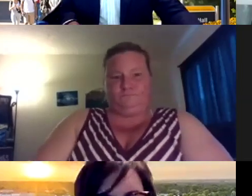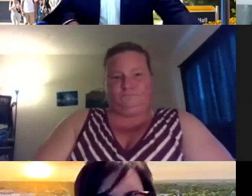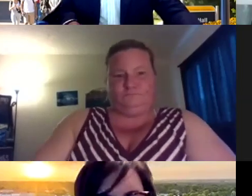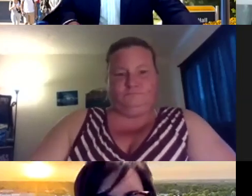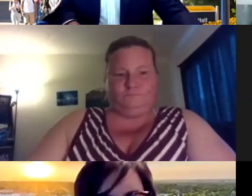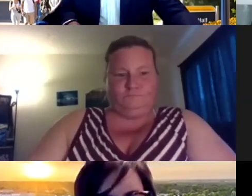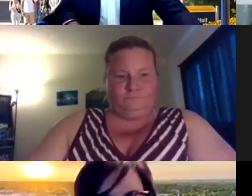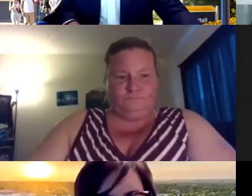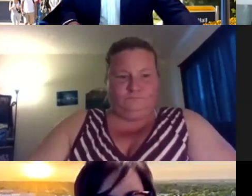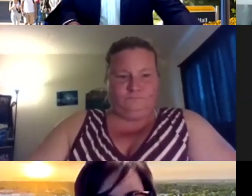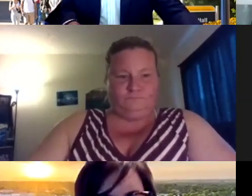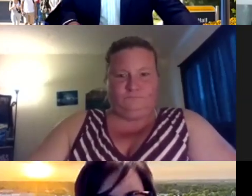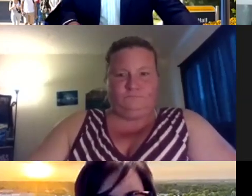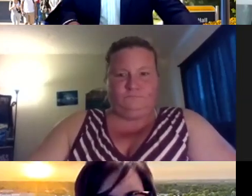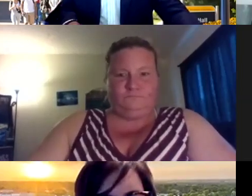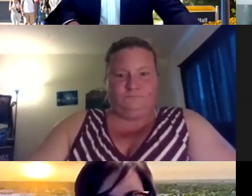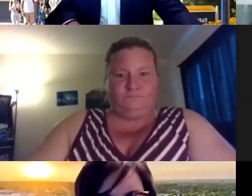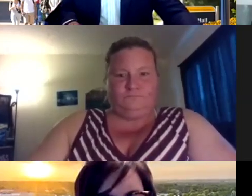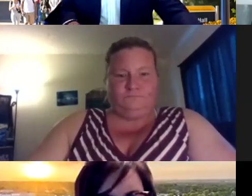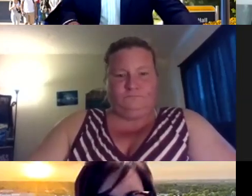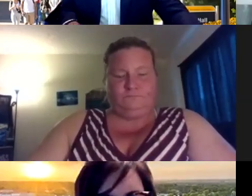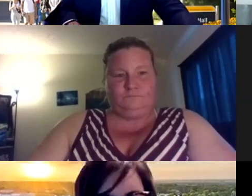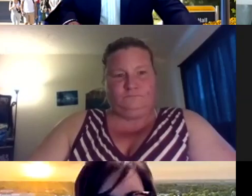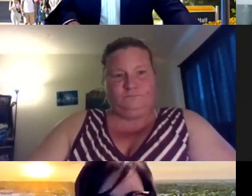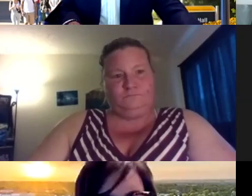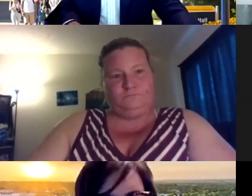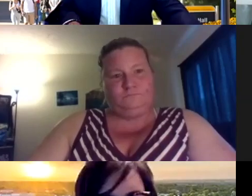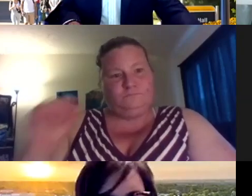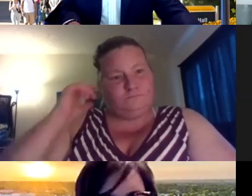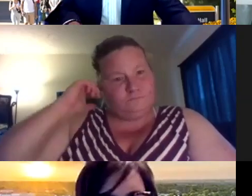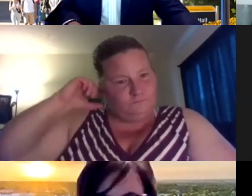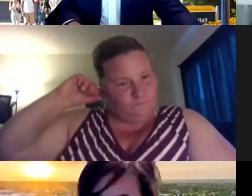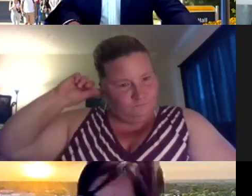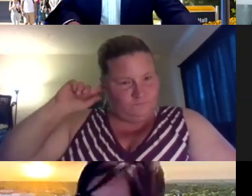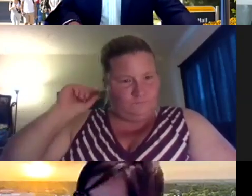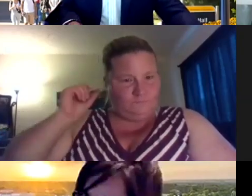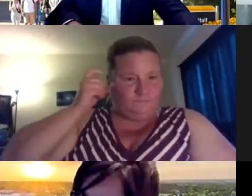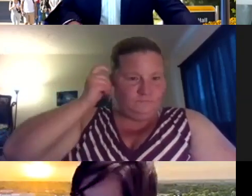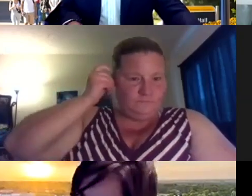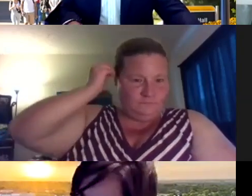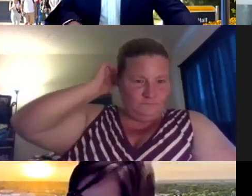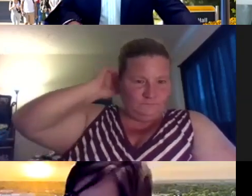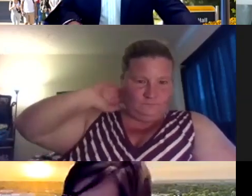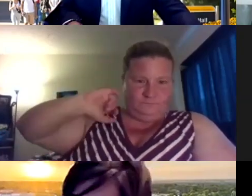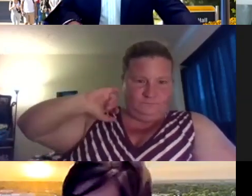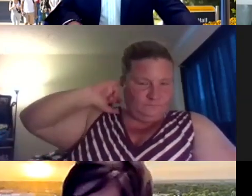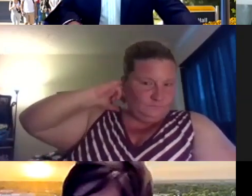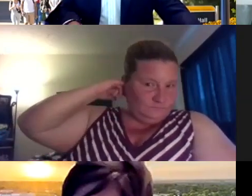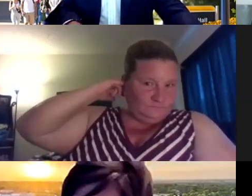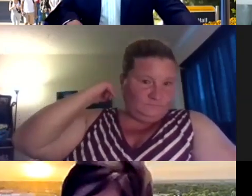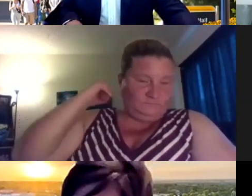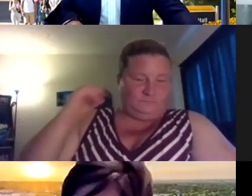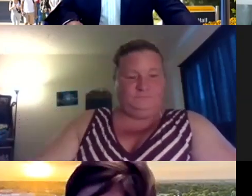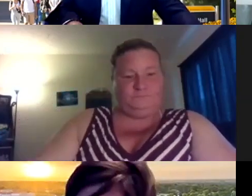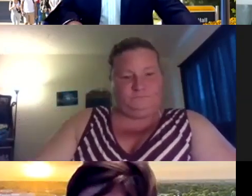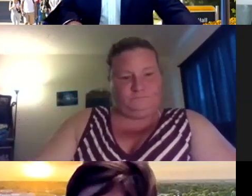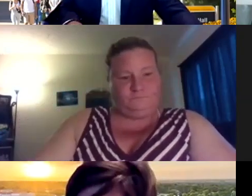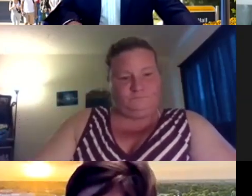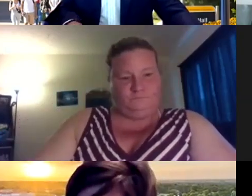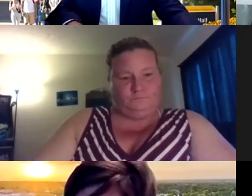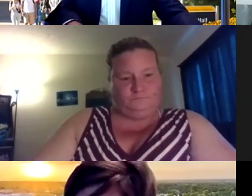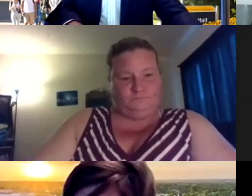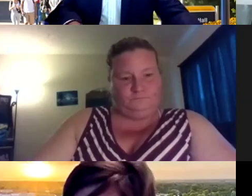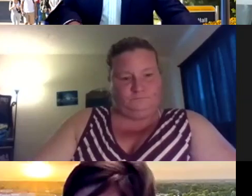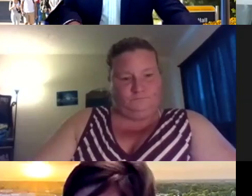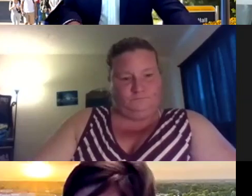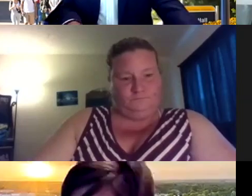dives in a little bit more in terms of what is considered a little bit more controversial. And I think it all depends on who